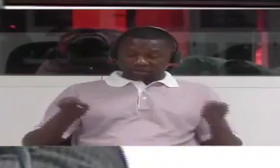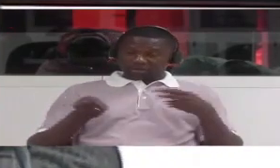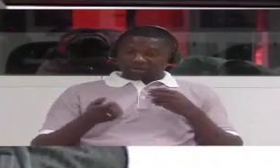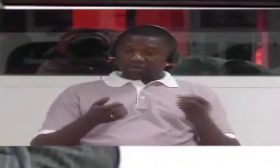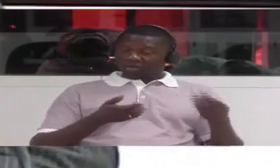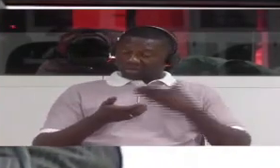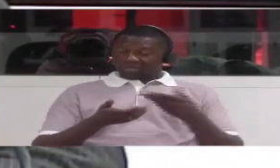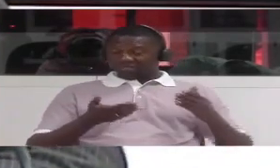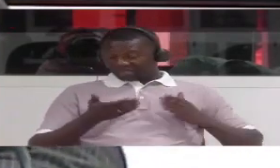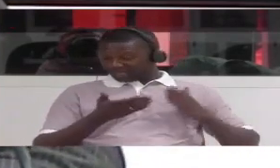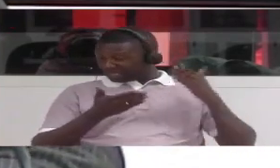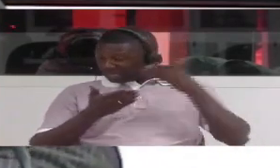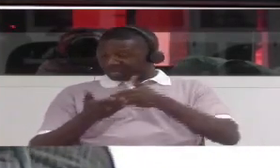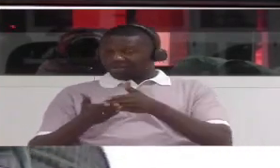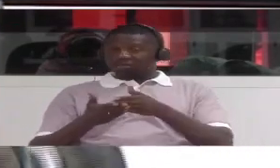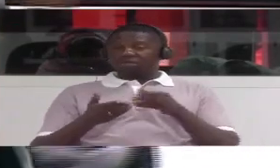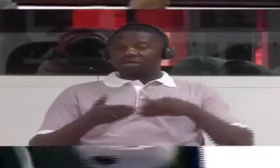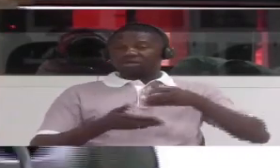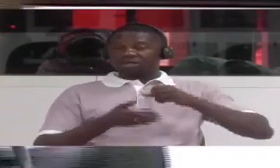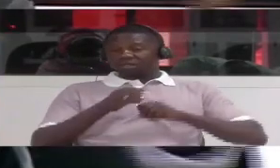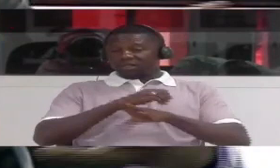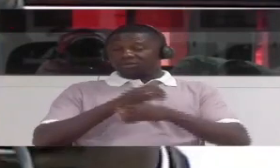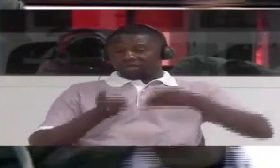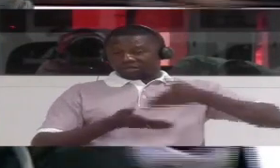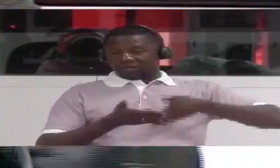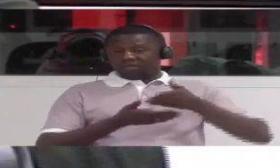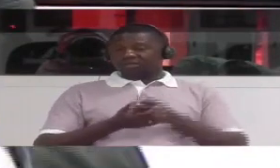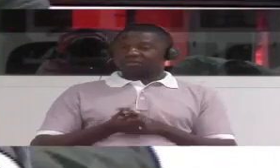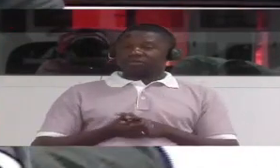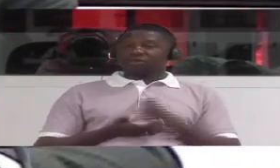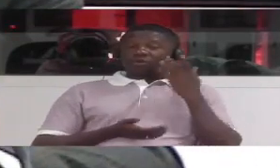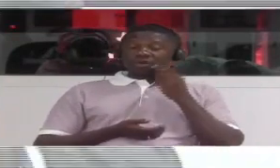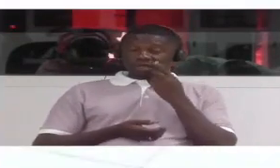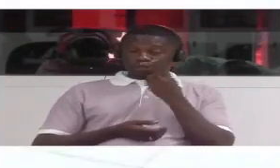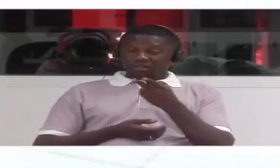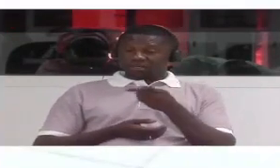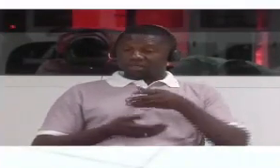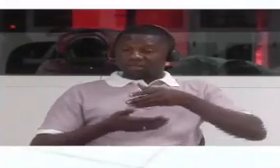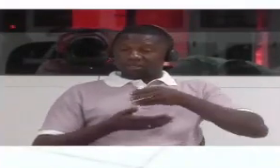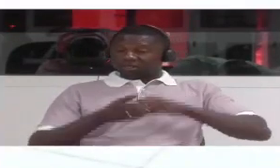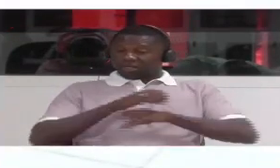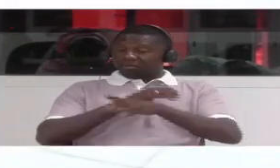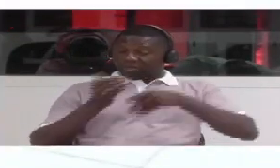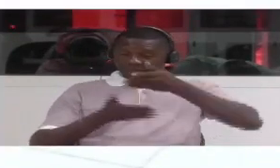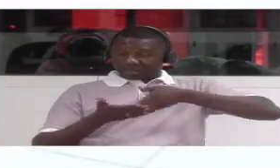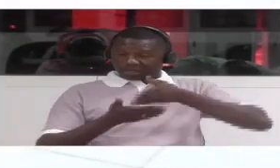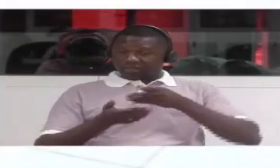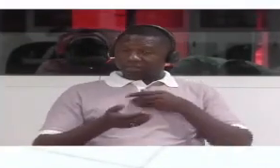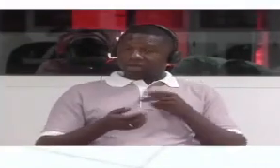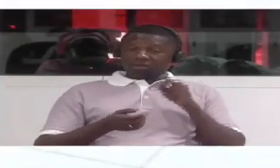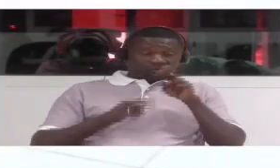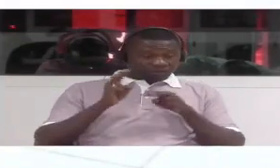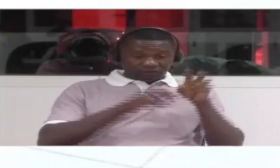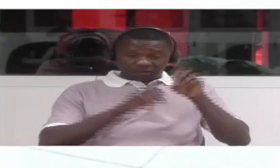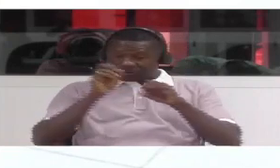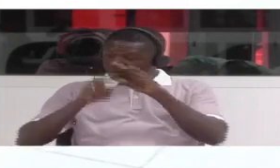government officials. I mean, so when they saw the email address, they just went for everybody. And they were, you know, screening them to see who